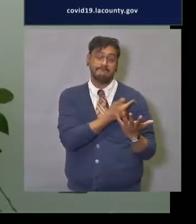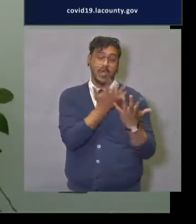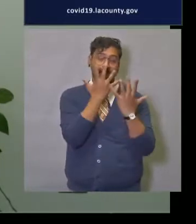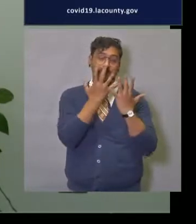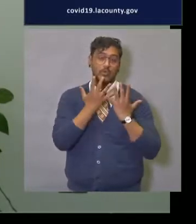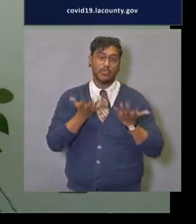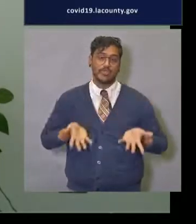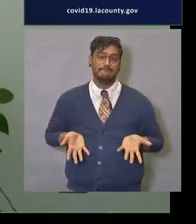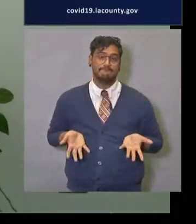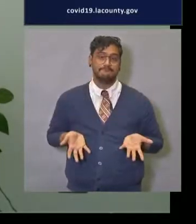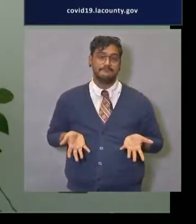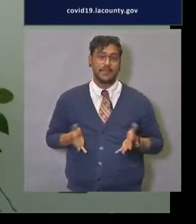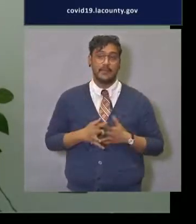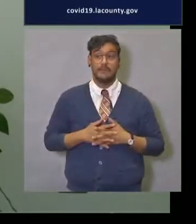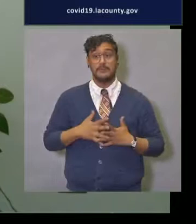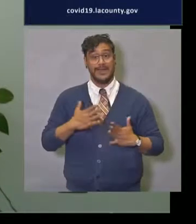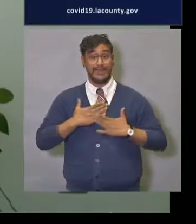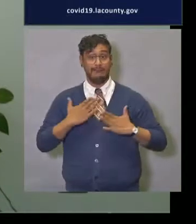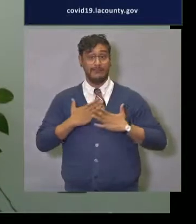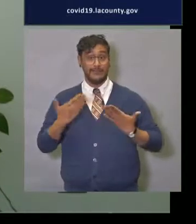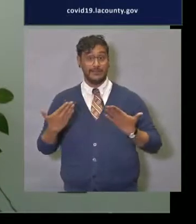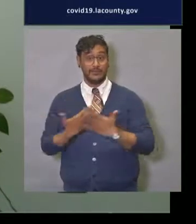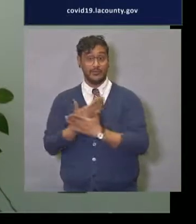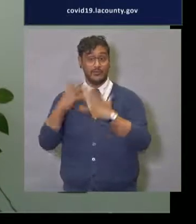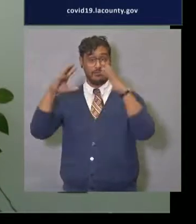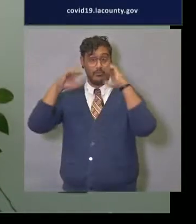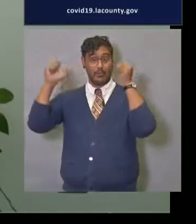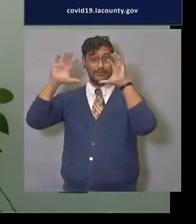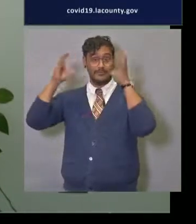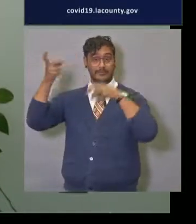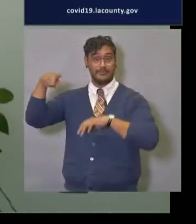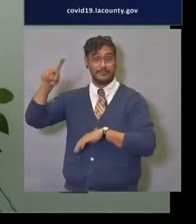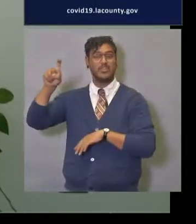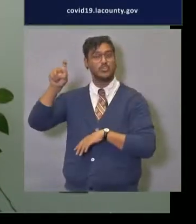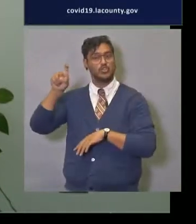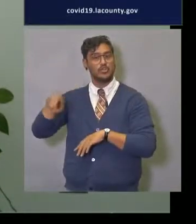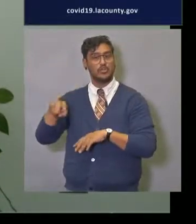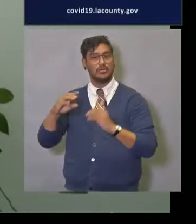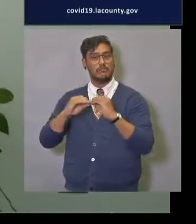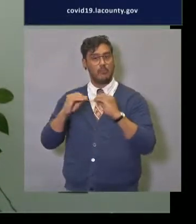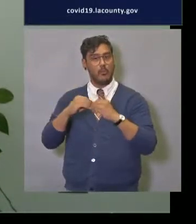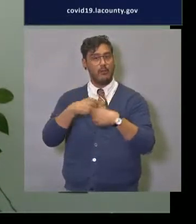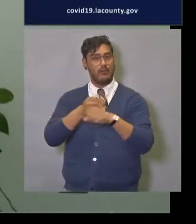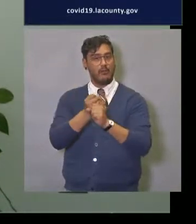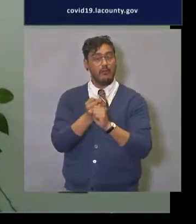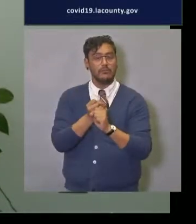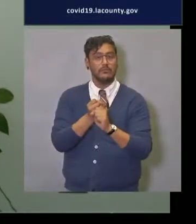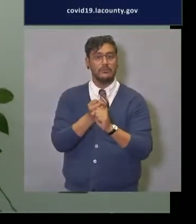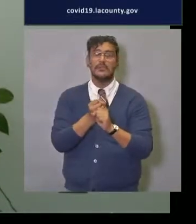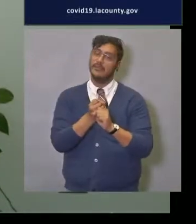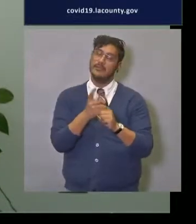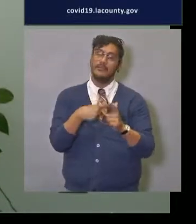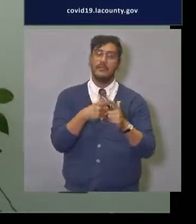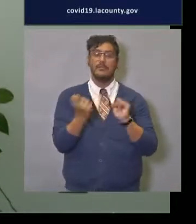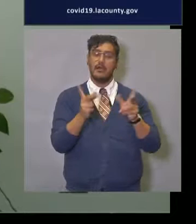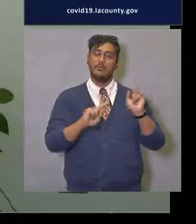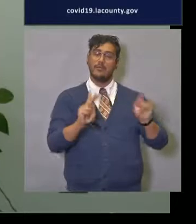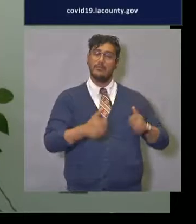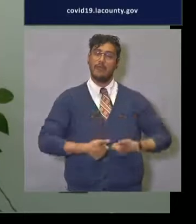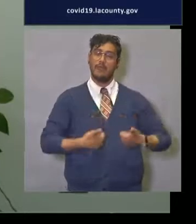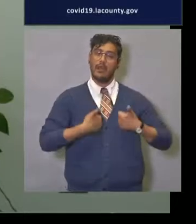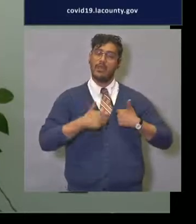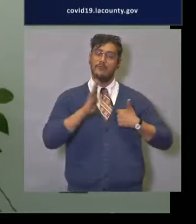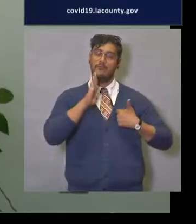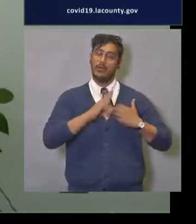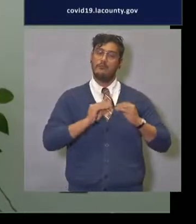really glad with the new administration, there should be an increase in production, which will make everybody's lives easier. I'll also be